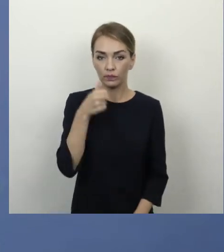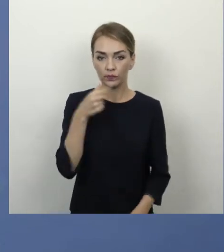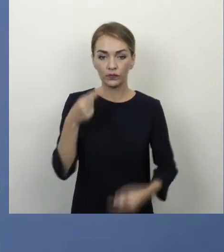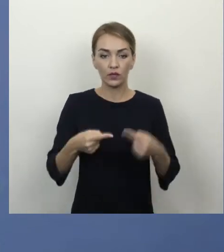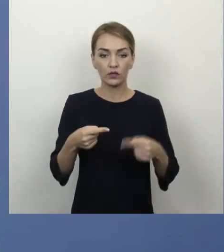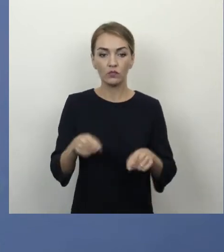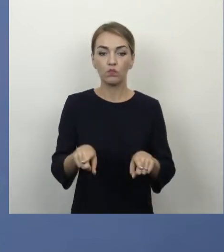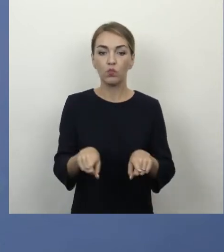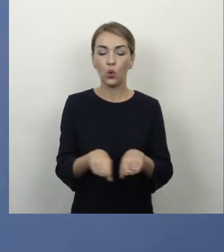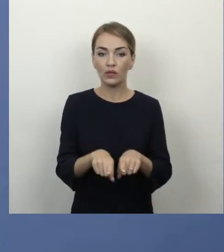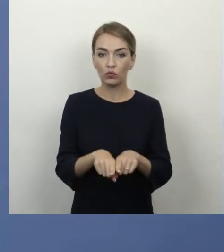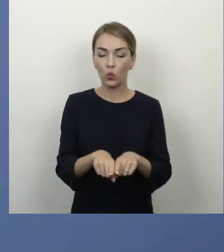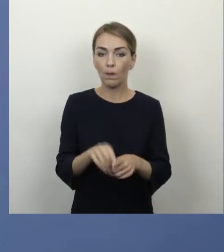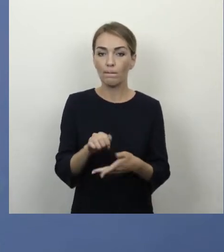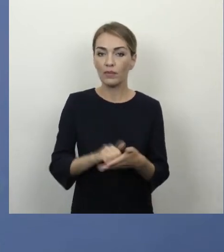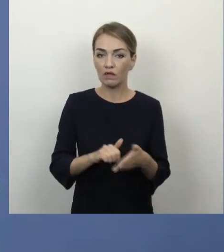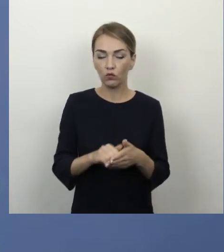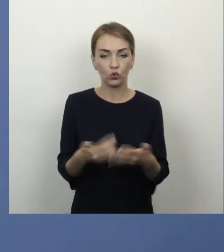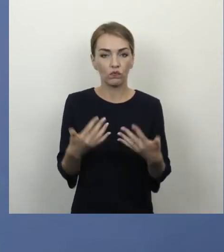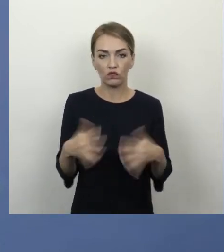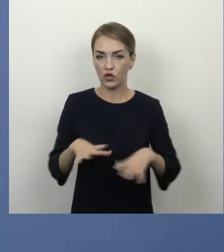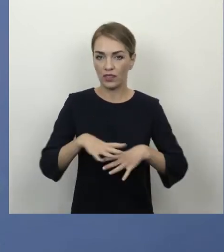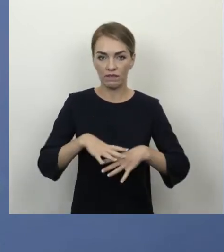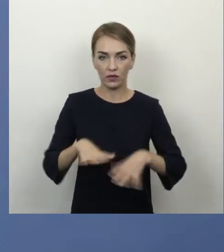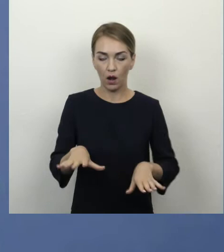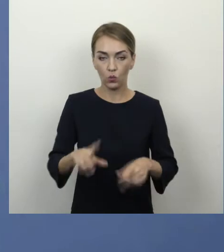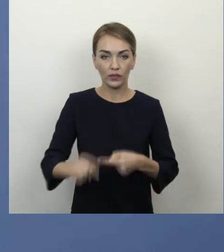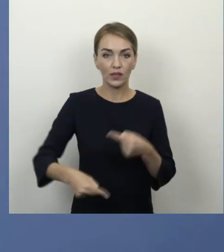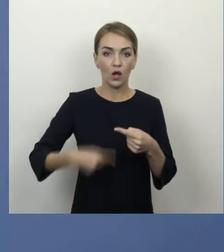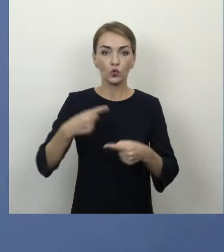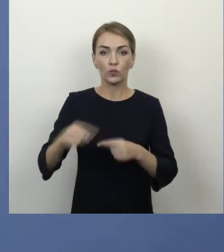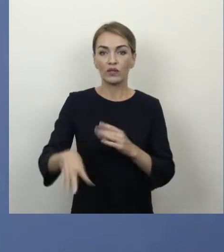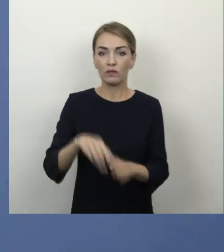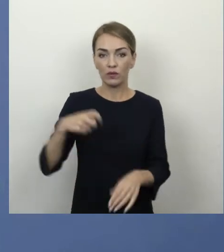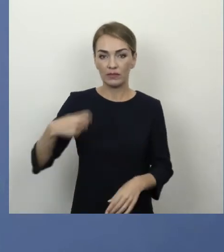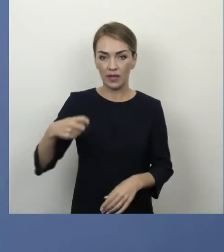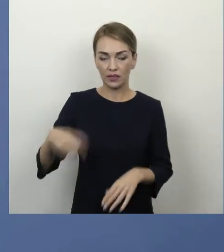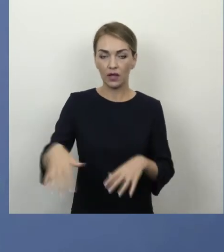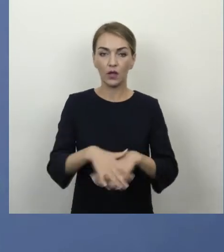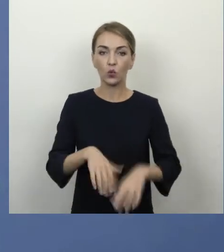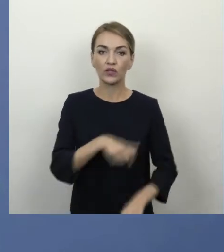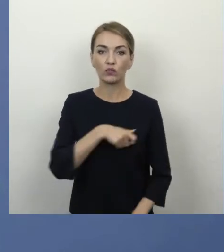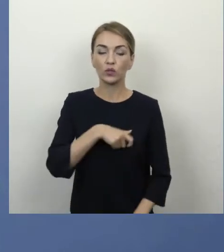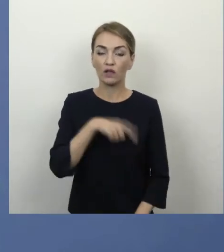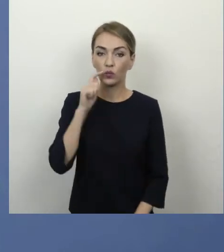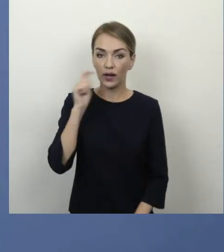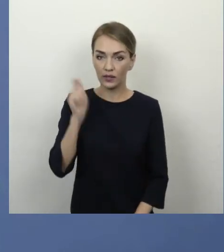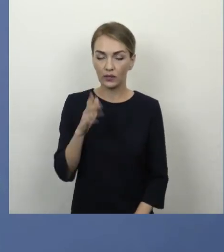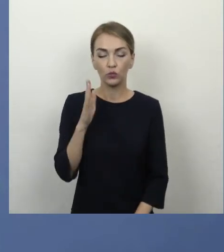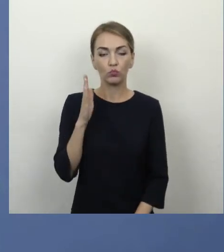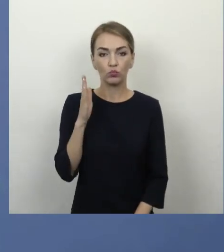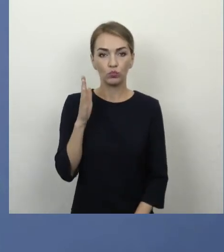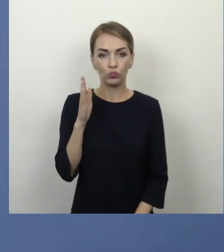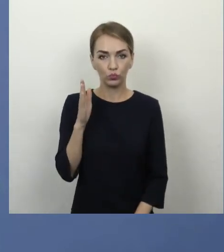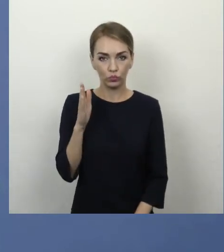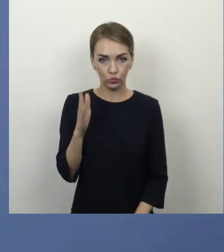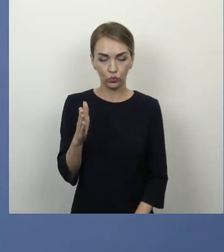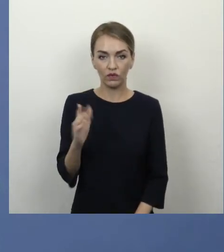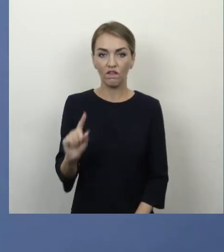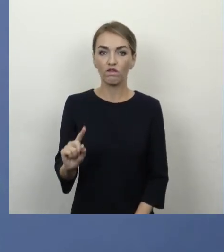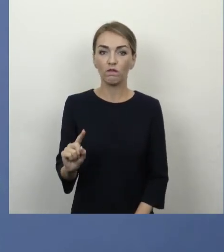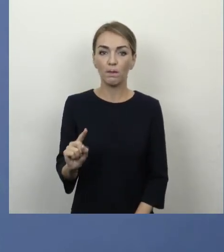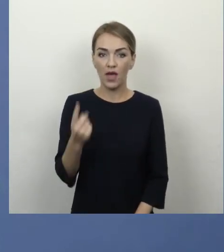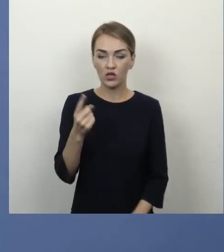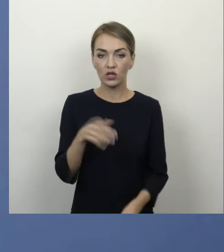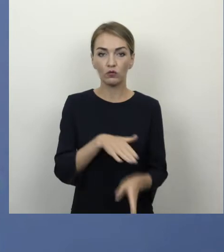I should mention that later on, no disputes on this grounds